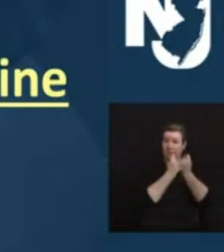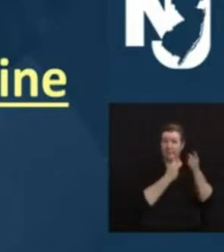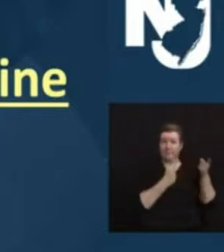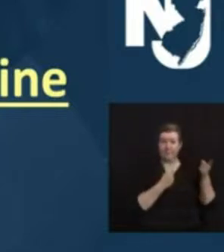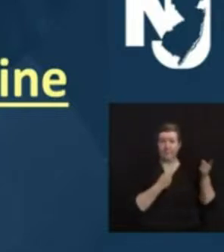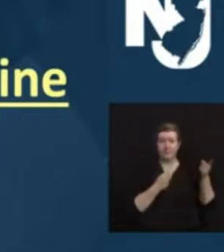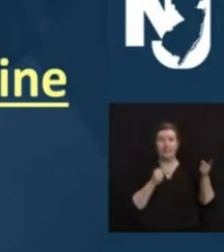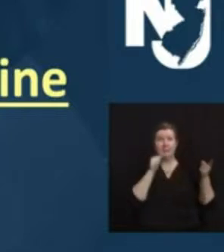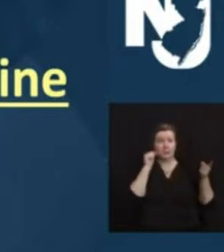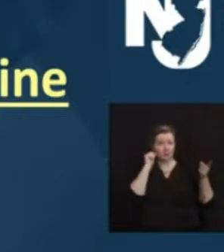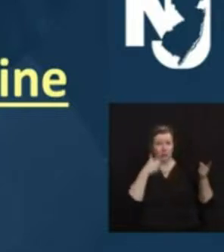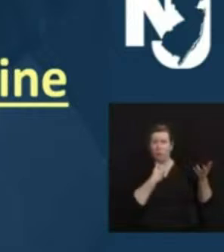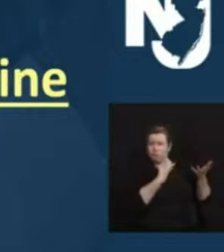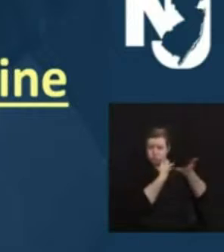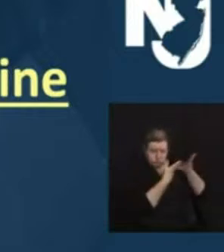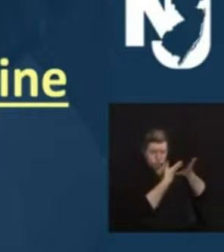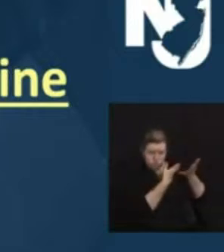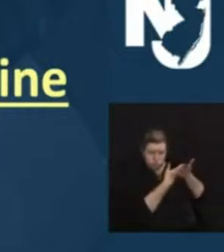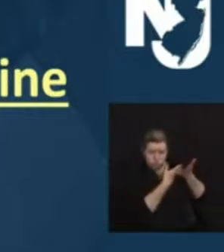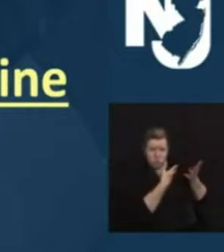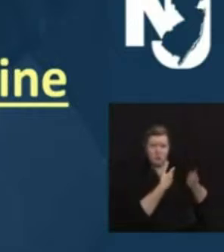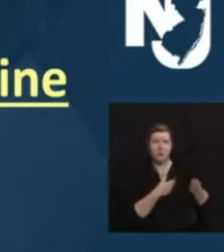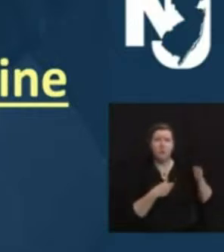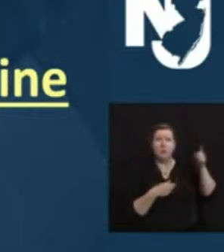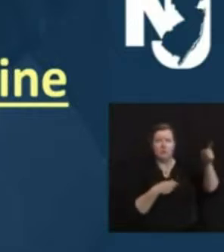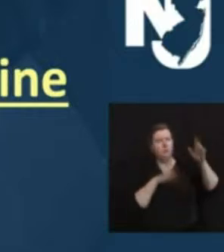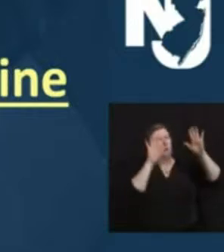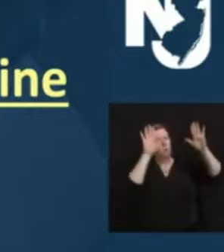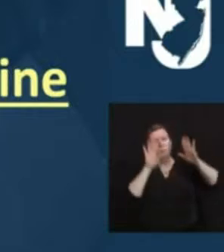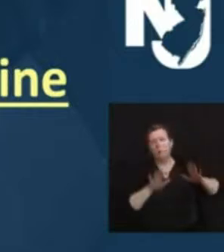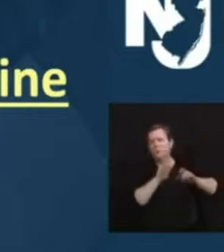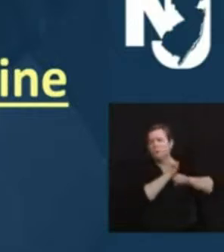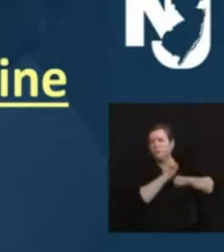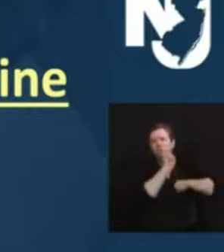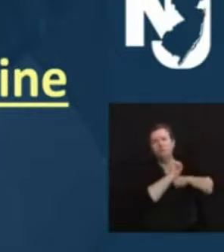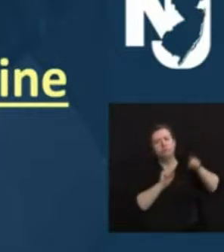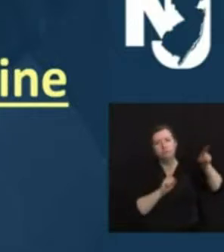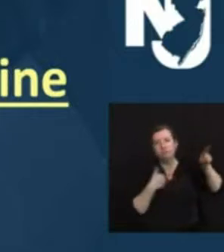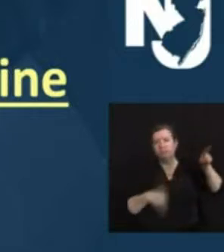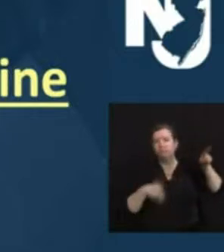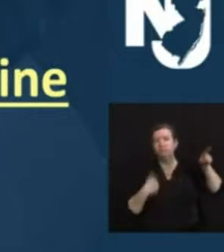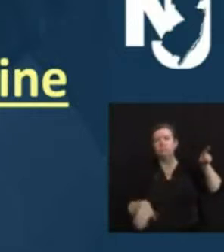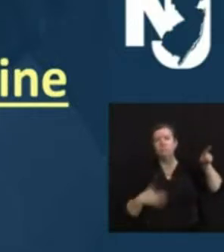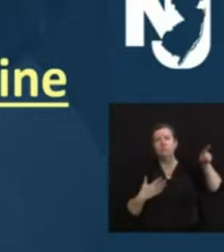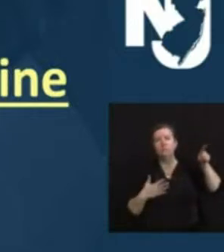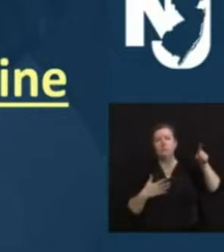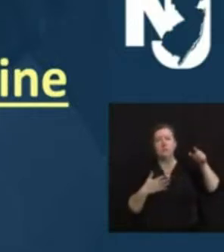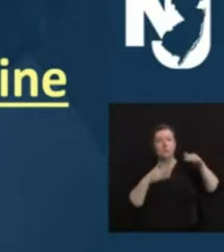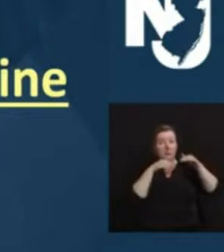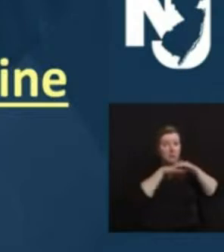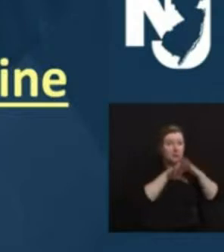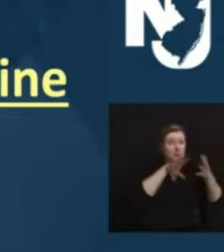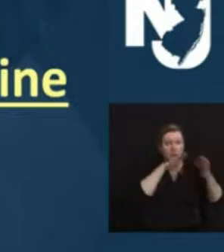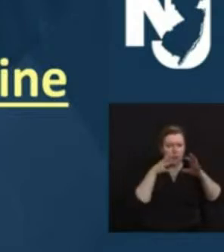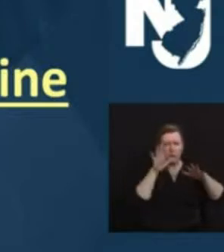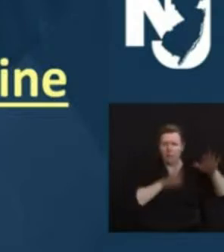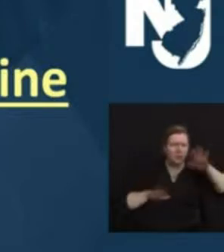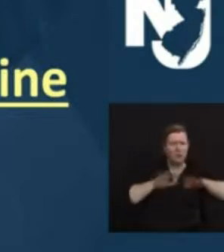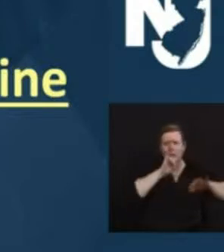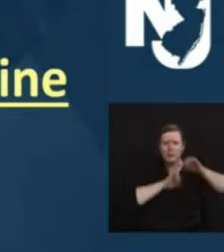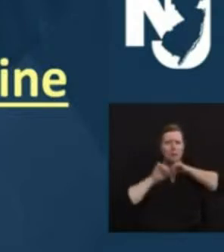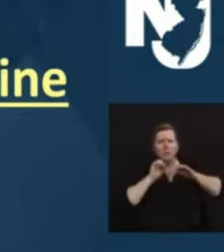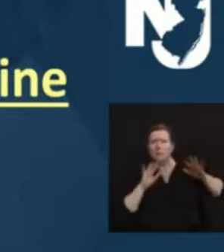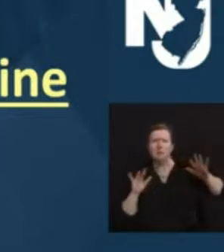doing an extraordinary job, particularly given what they walked into. And they're already showing meaningful progress, and I know